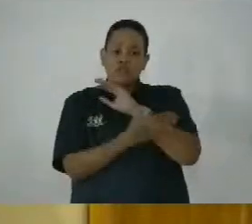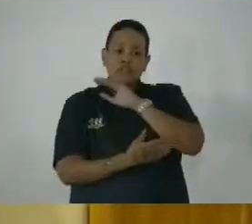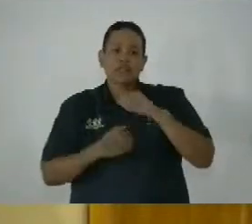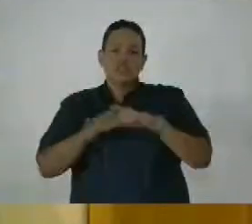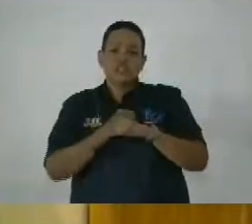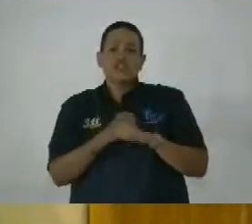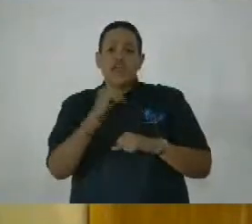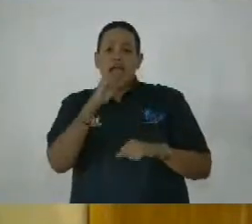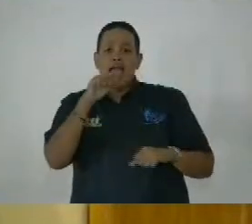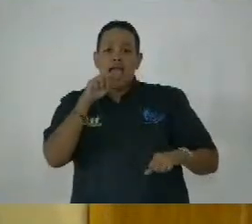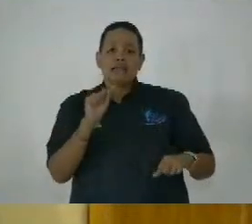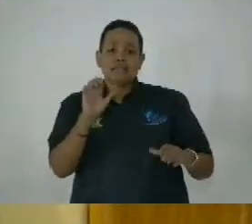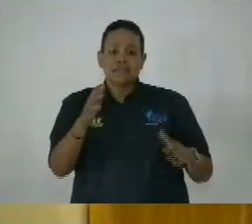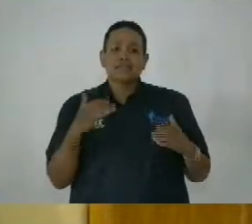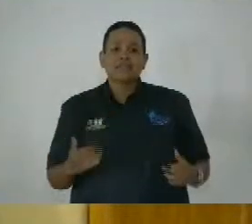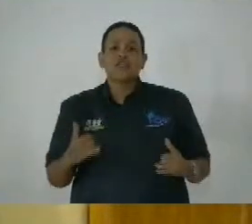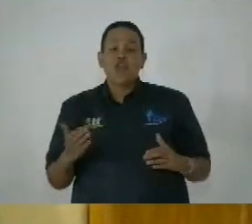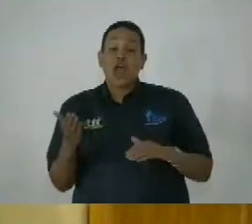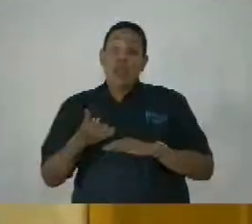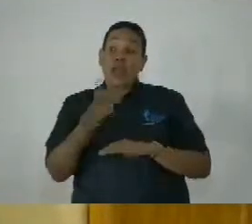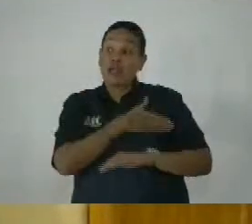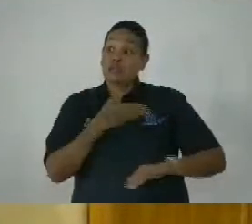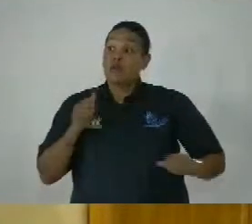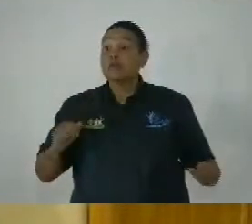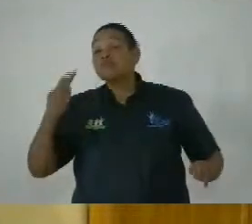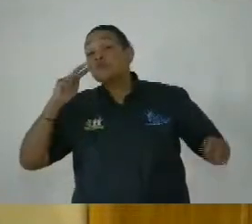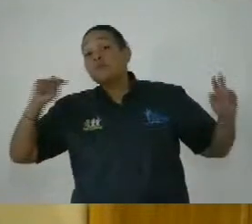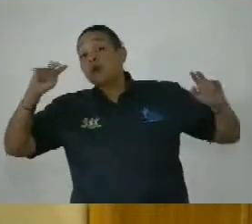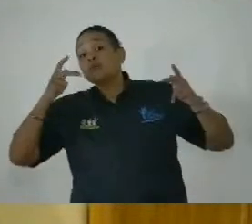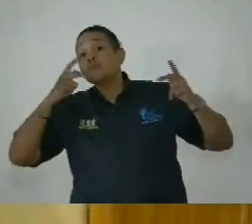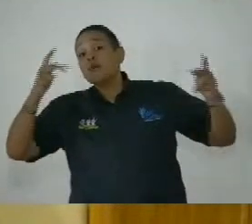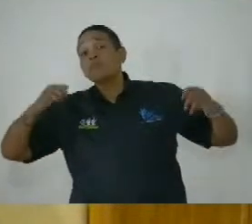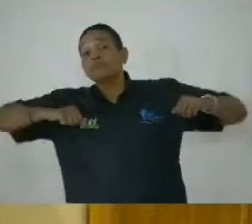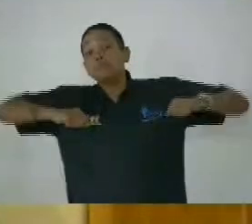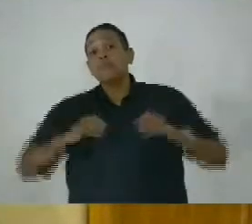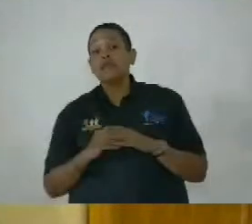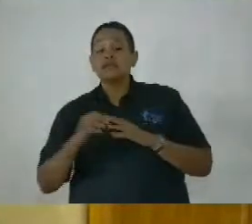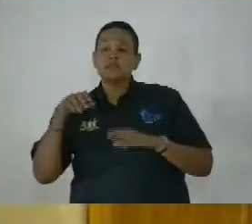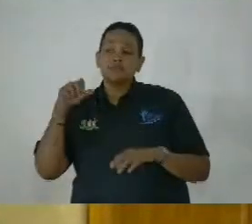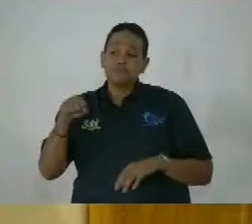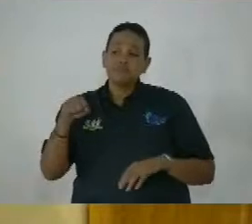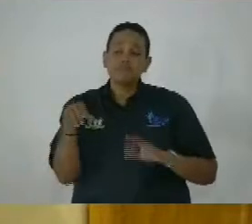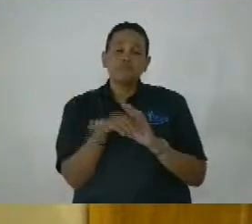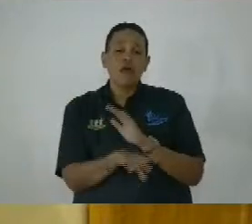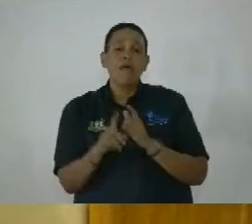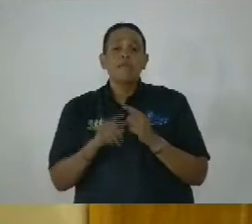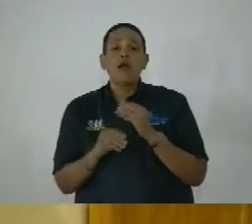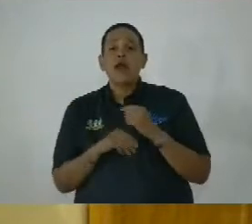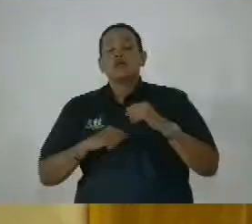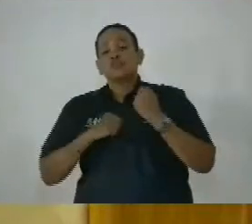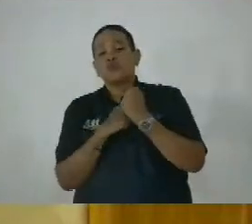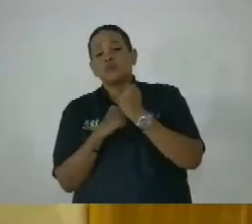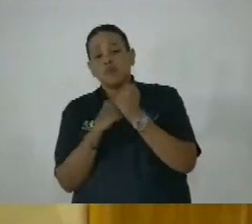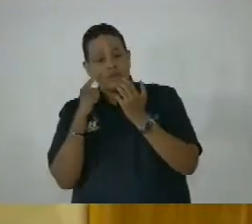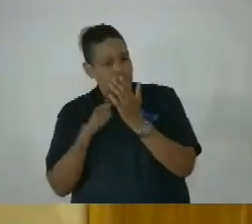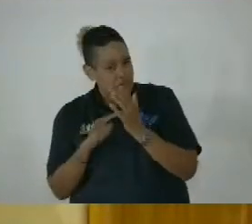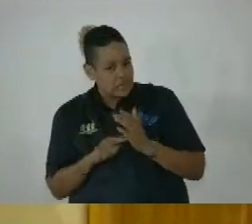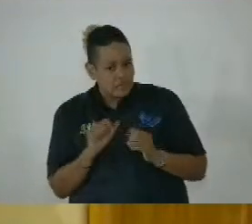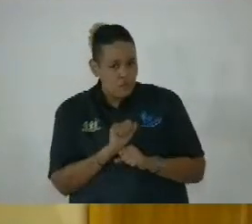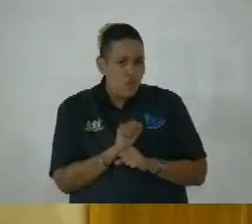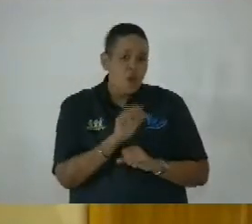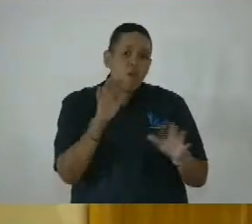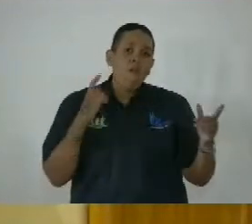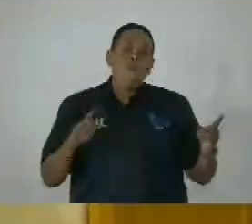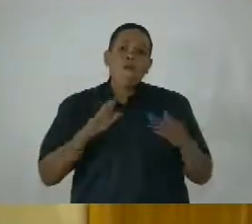asset, enhancing our ability to monitor public space, deter criminal activity, and support investigative work.